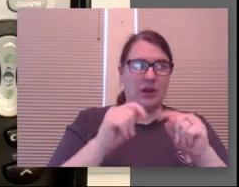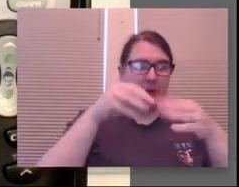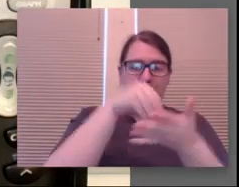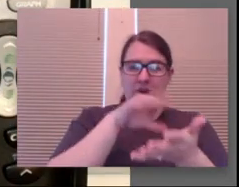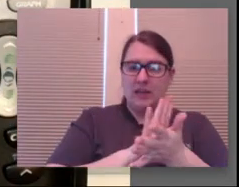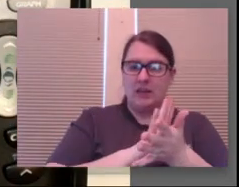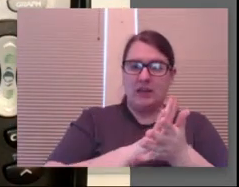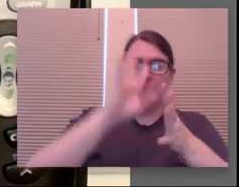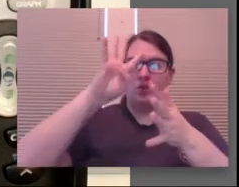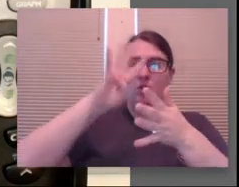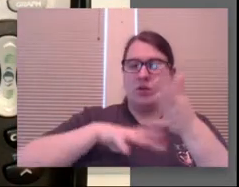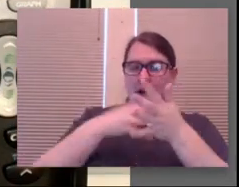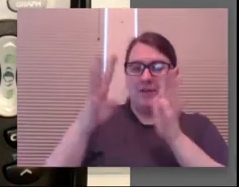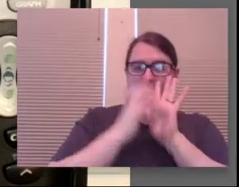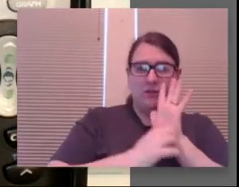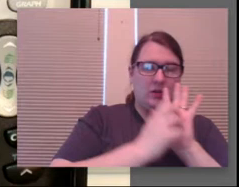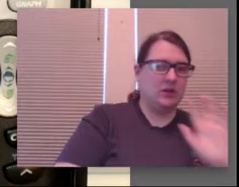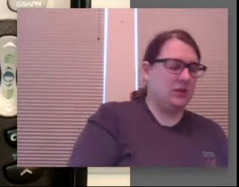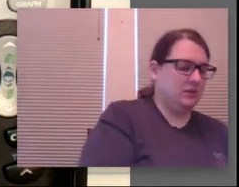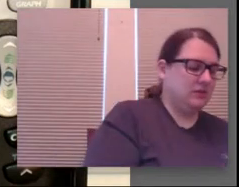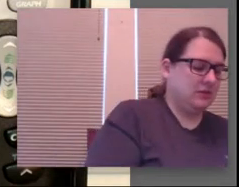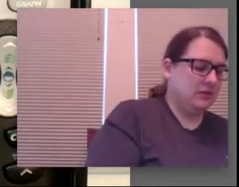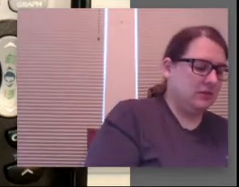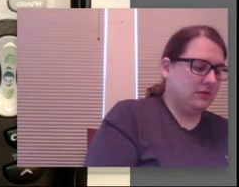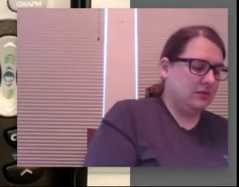let's try putting it into our graphing calculator.